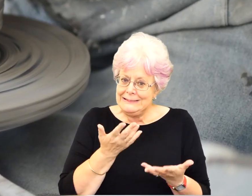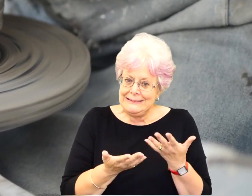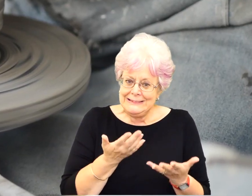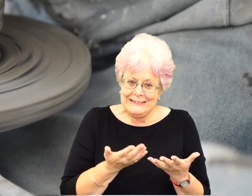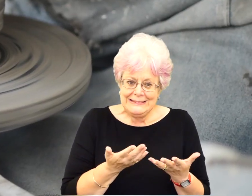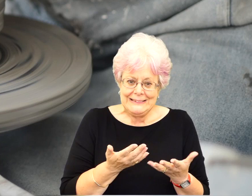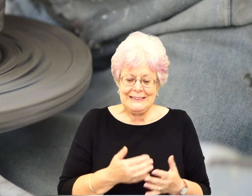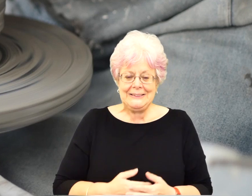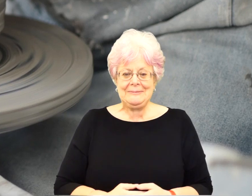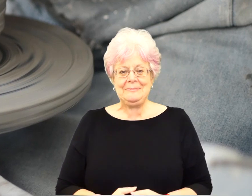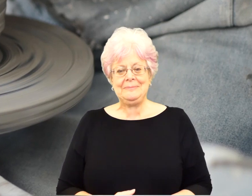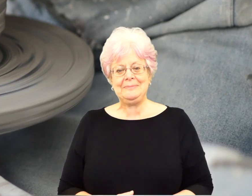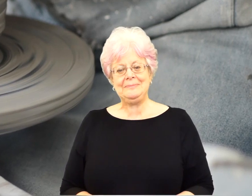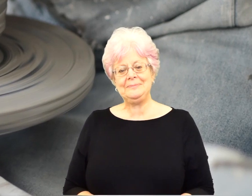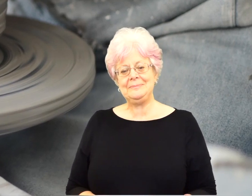draws me in.